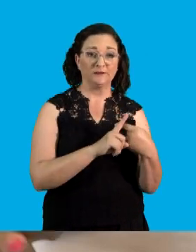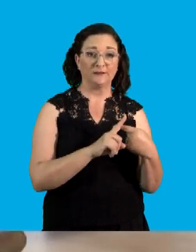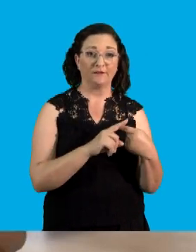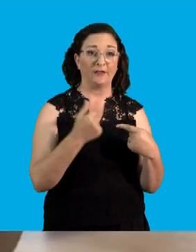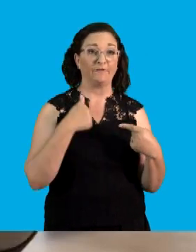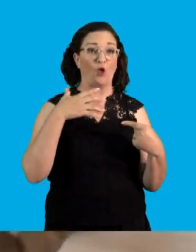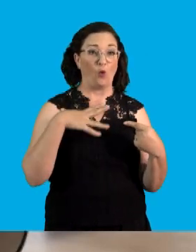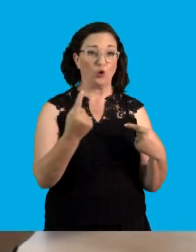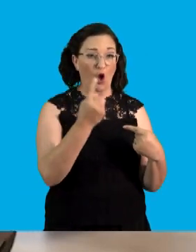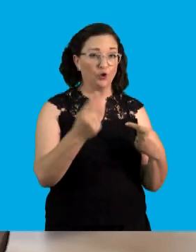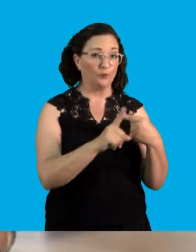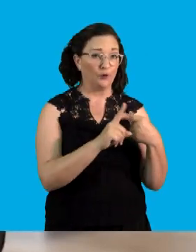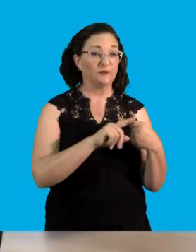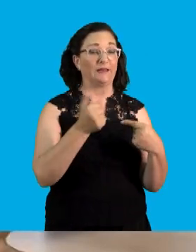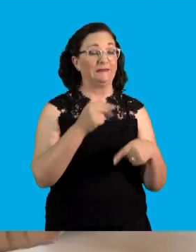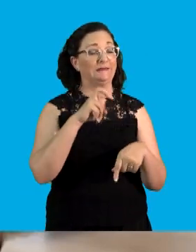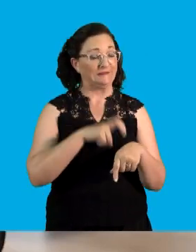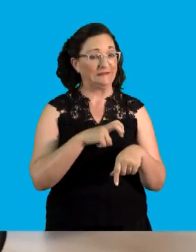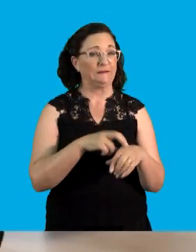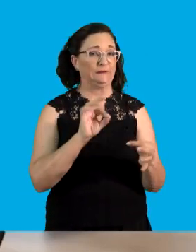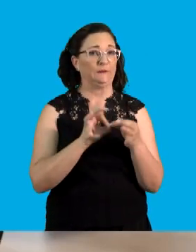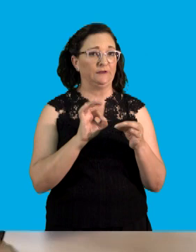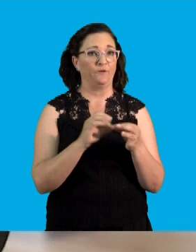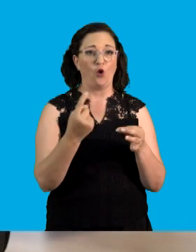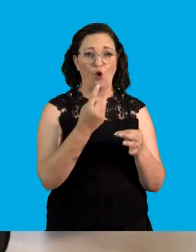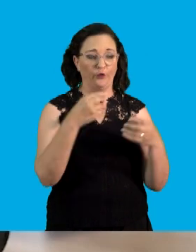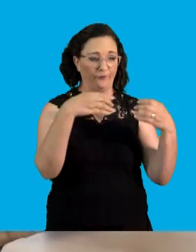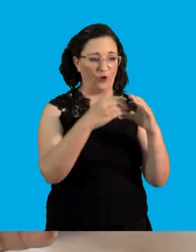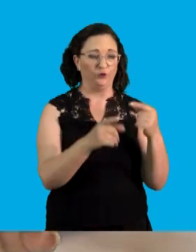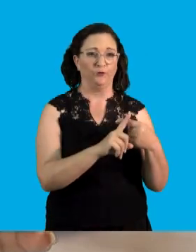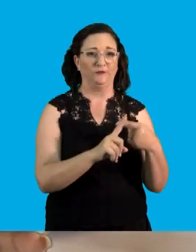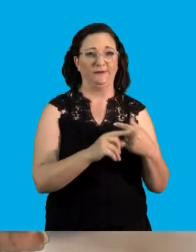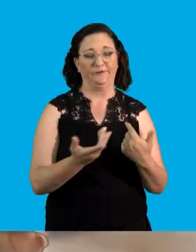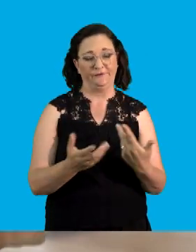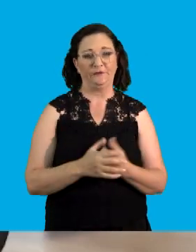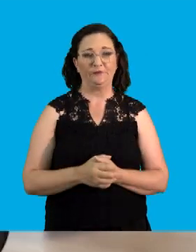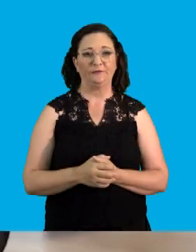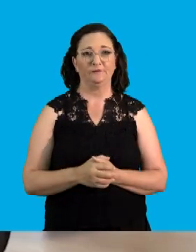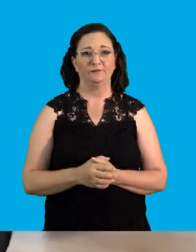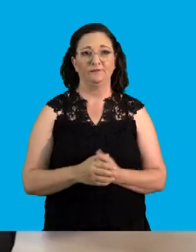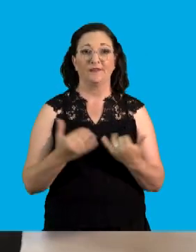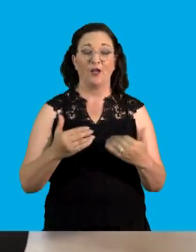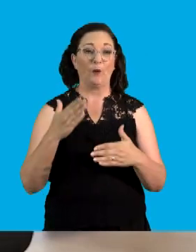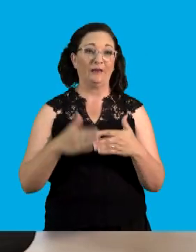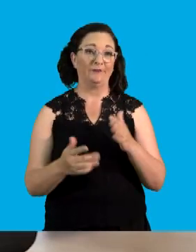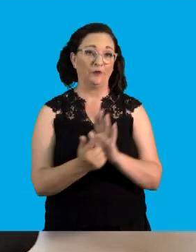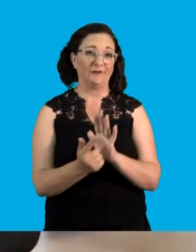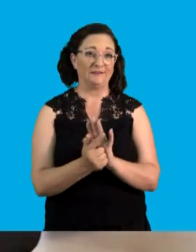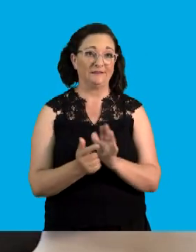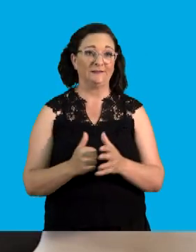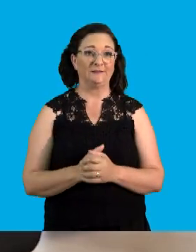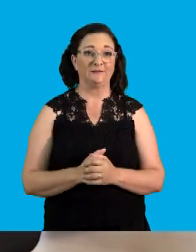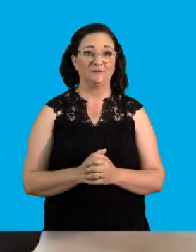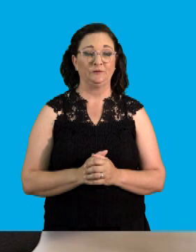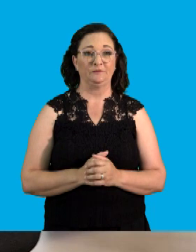the positives, then that's where you need to be specific and only write the positives. All right, we've come to the end of